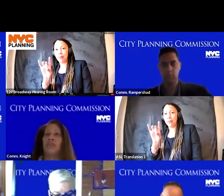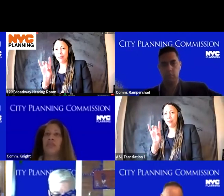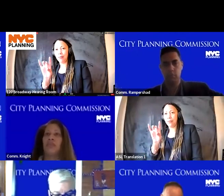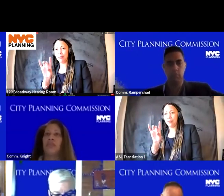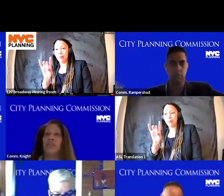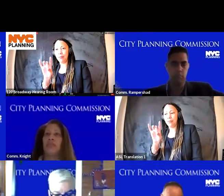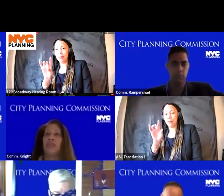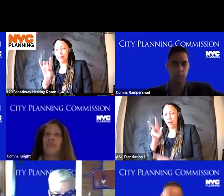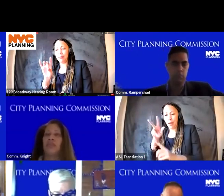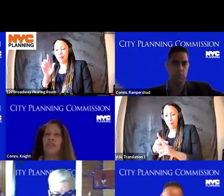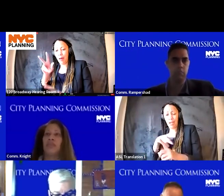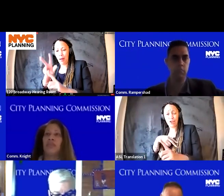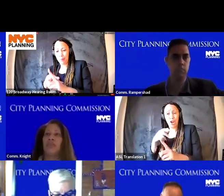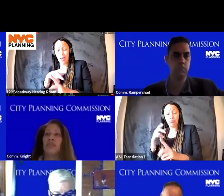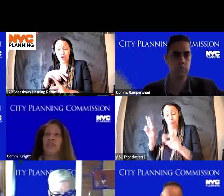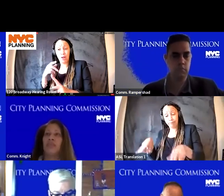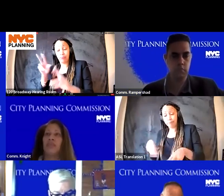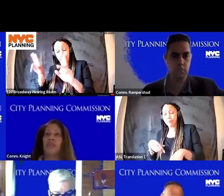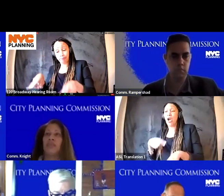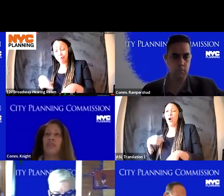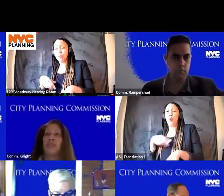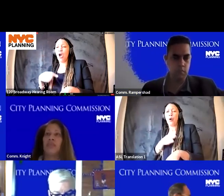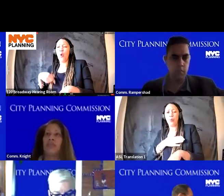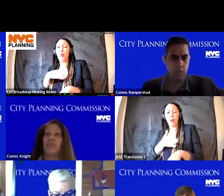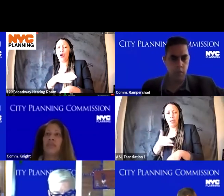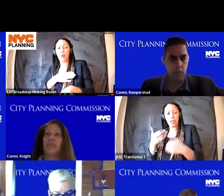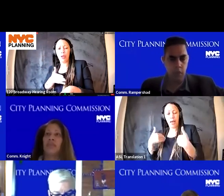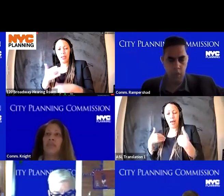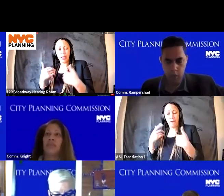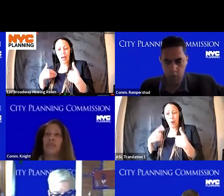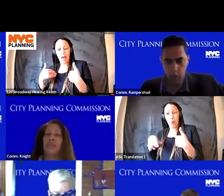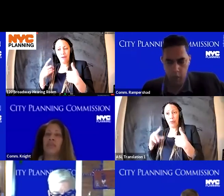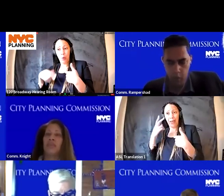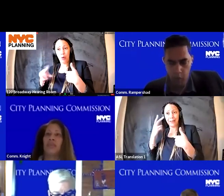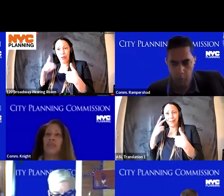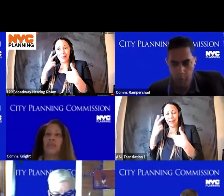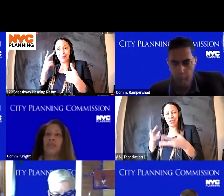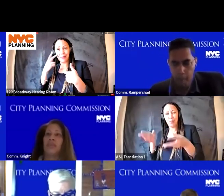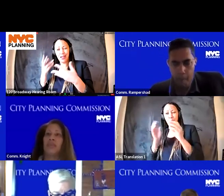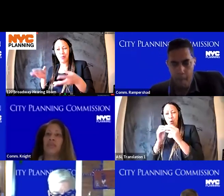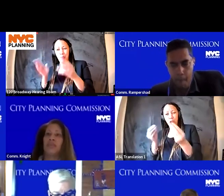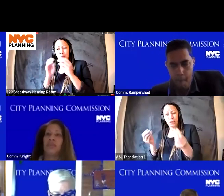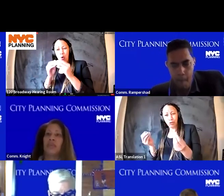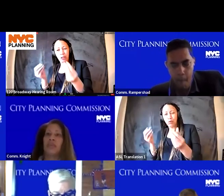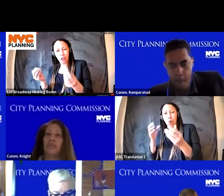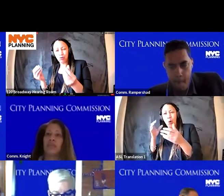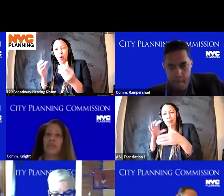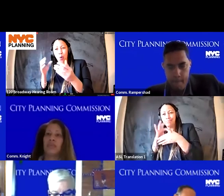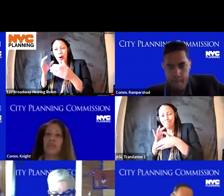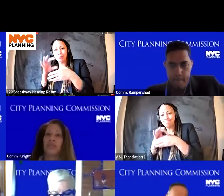And were willing to have what they see as more contextual in their